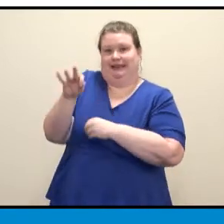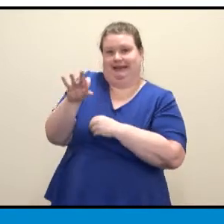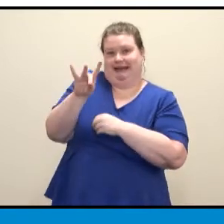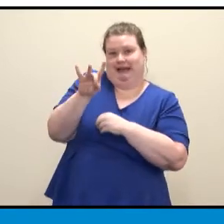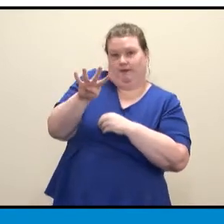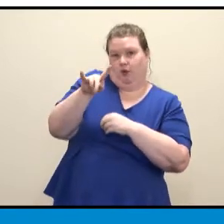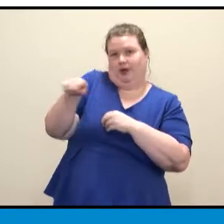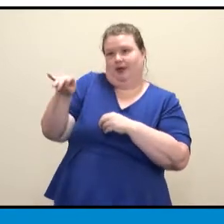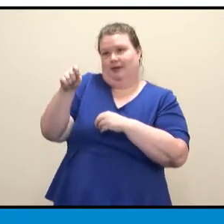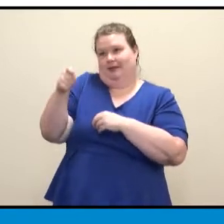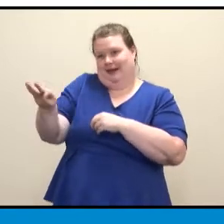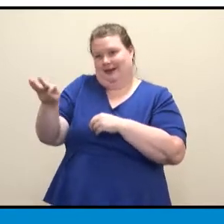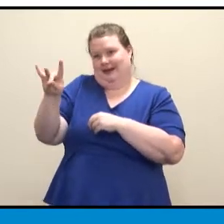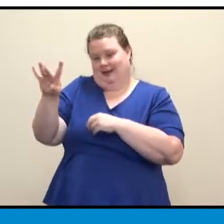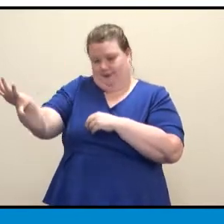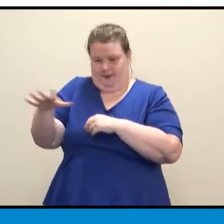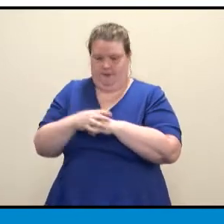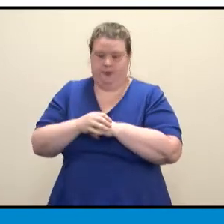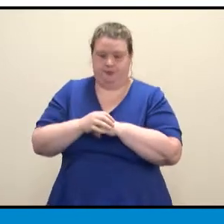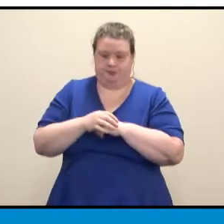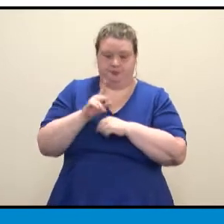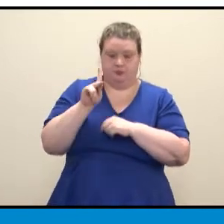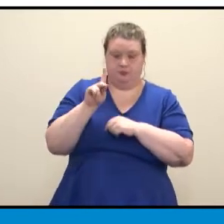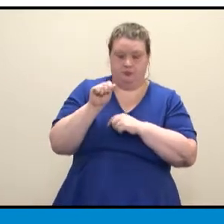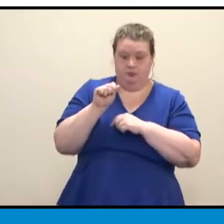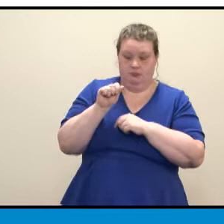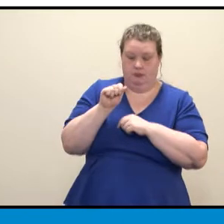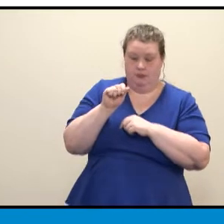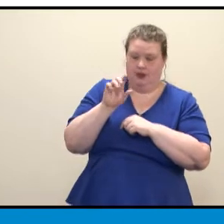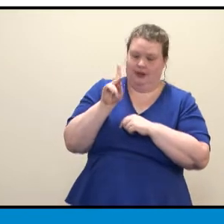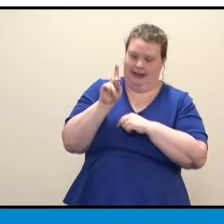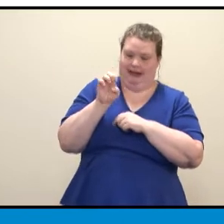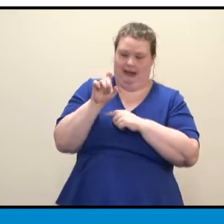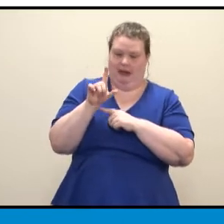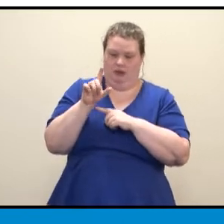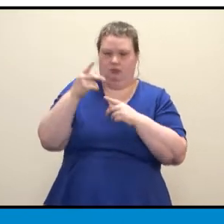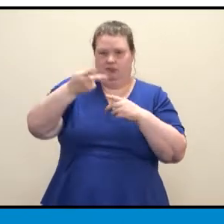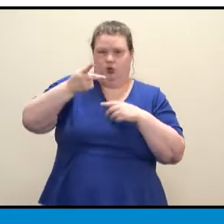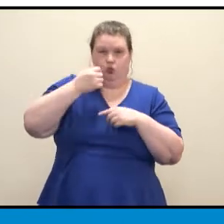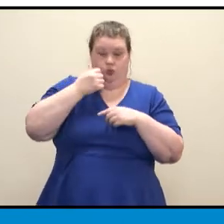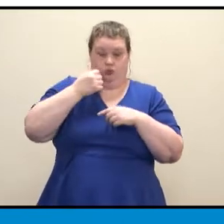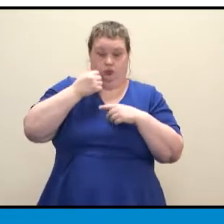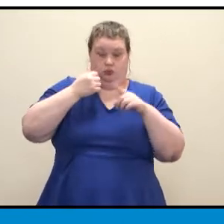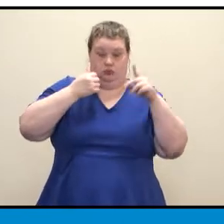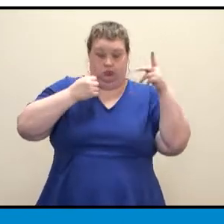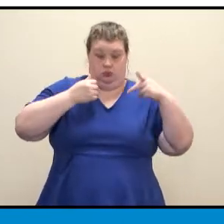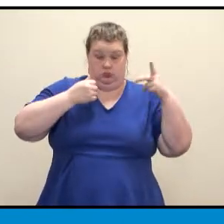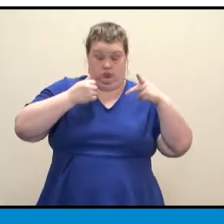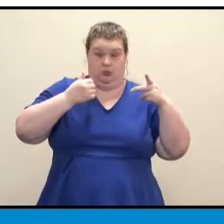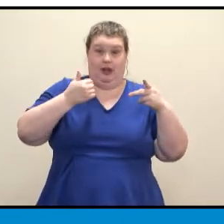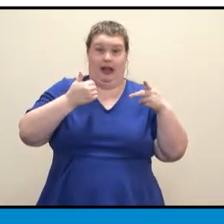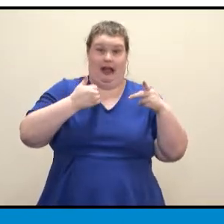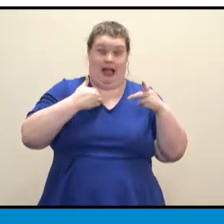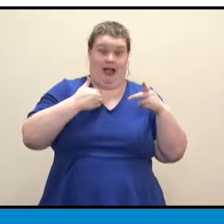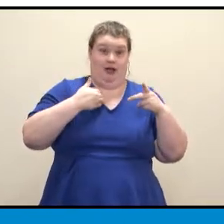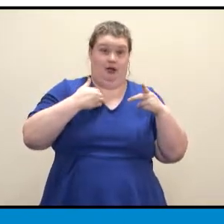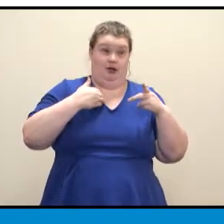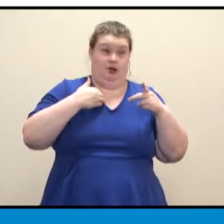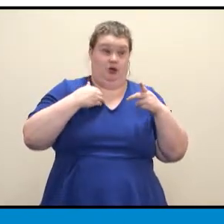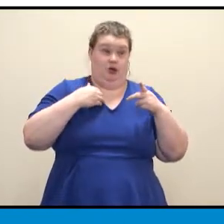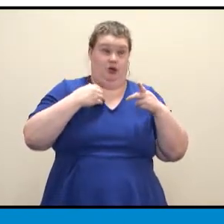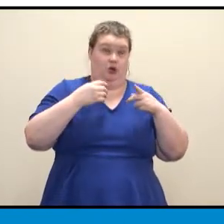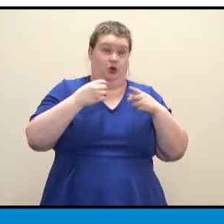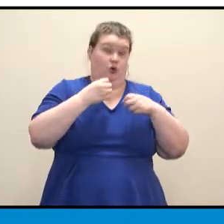and Madison Vigil placed second with their group website creation, the Debate on the Nature of Eugenics, and advanced to the